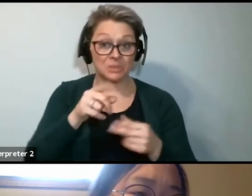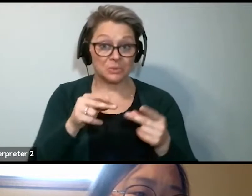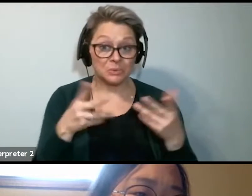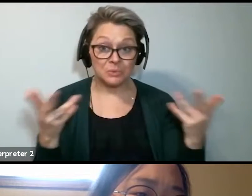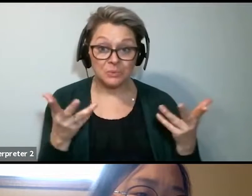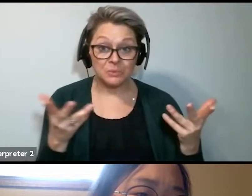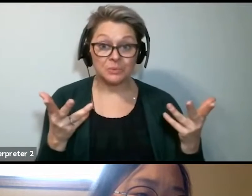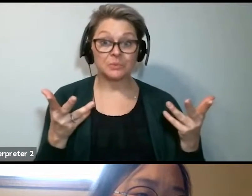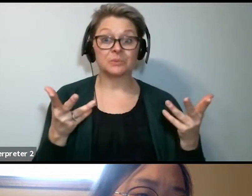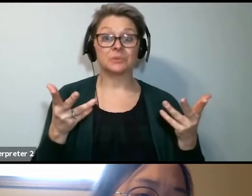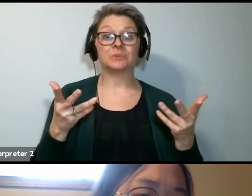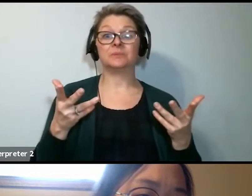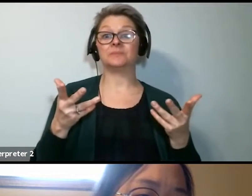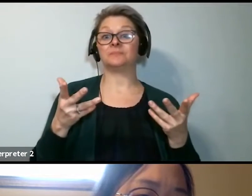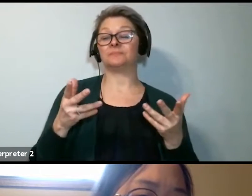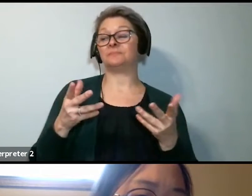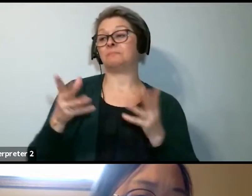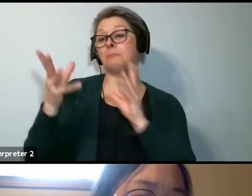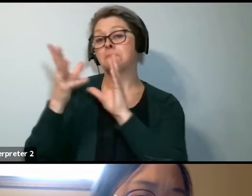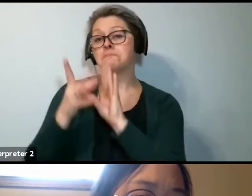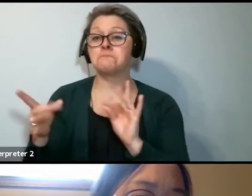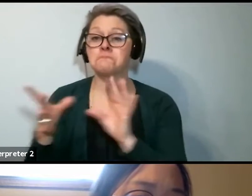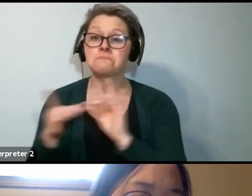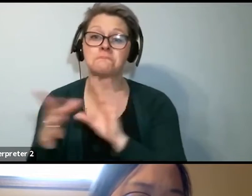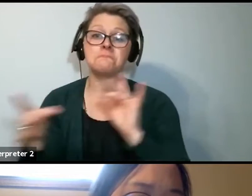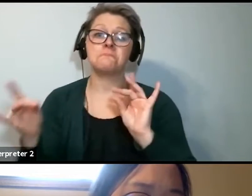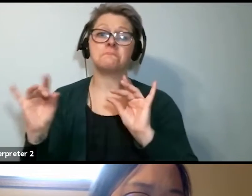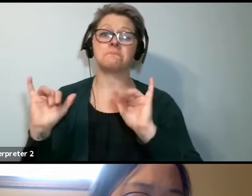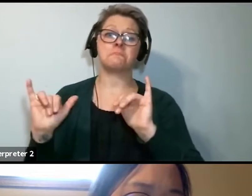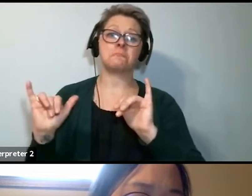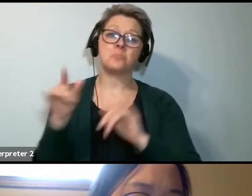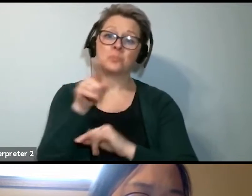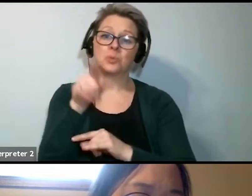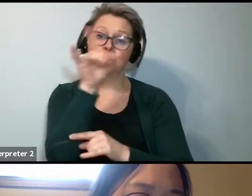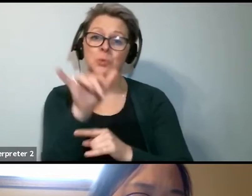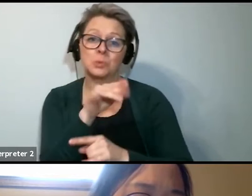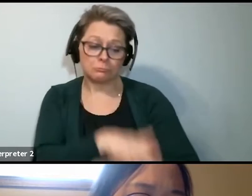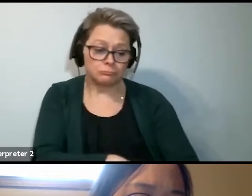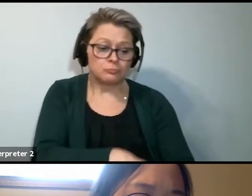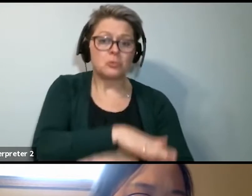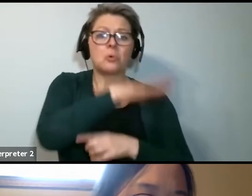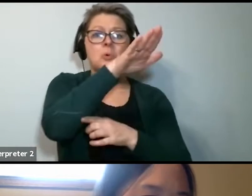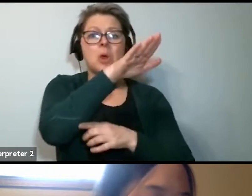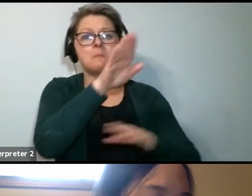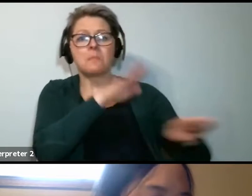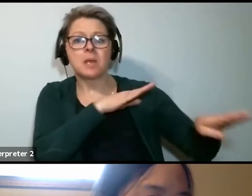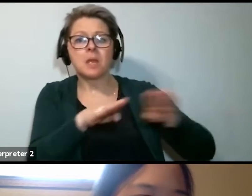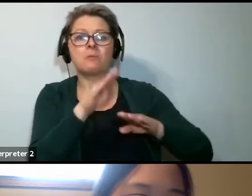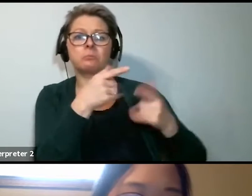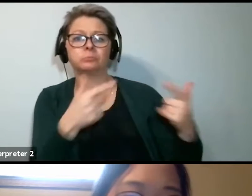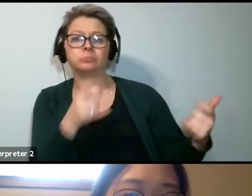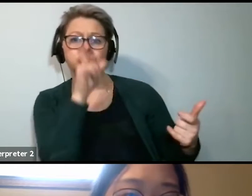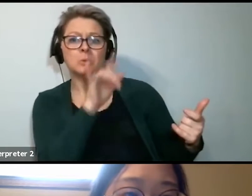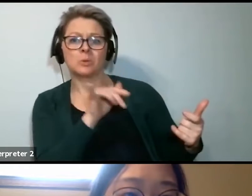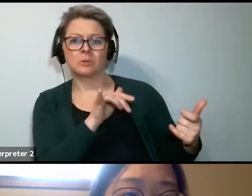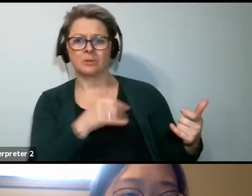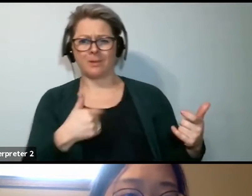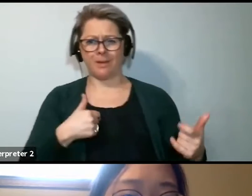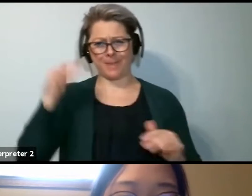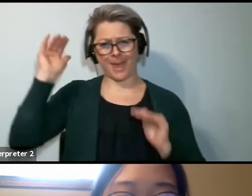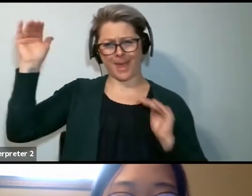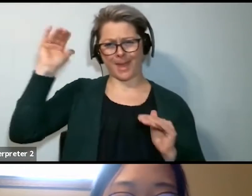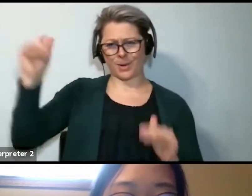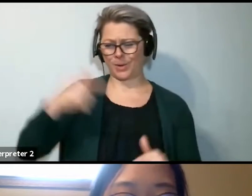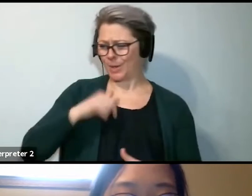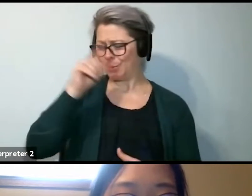and share how you were as a kid. And that can be that it's like if you're an adult, you don't